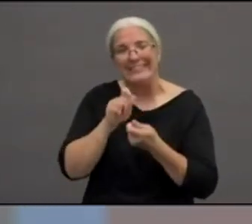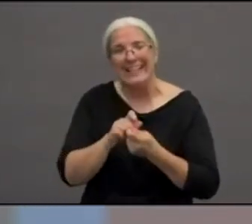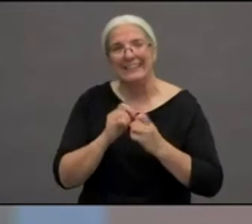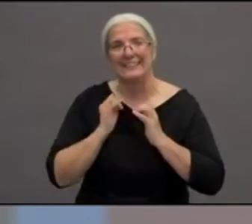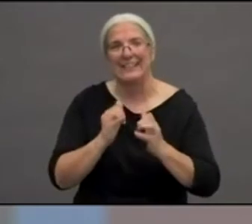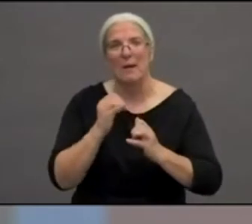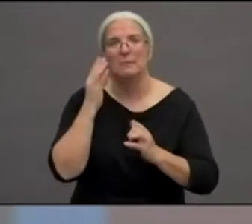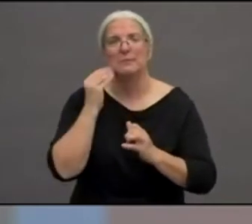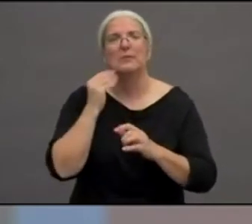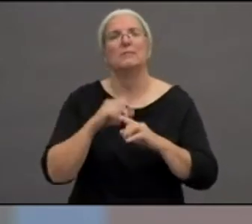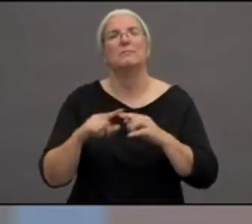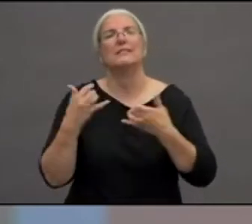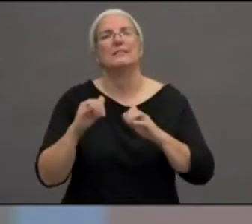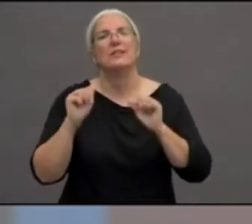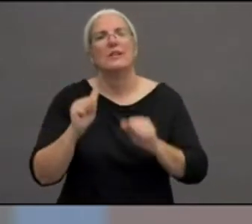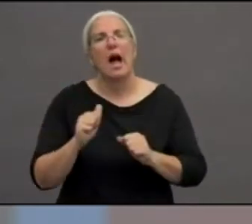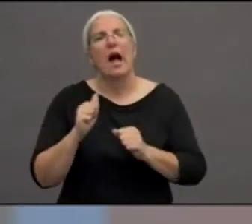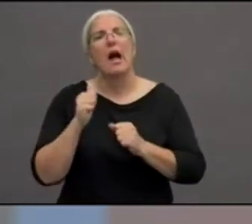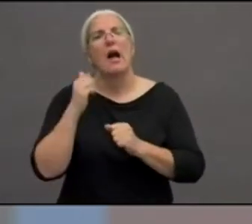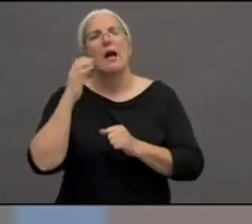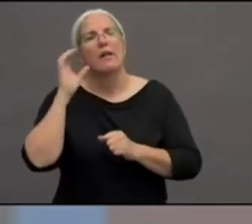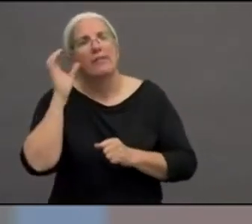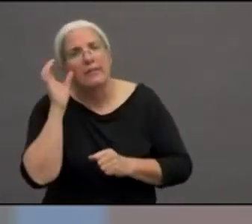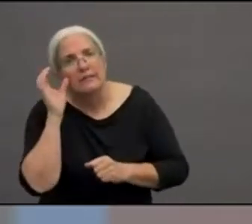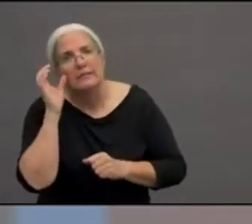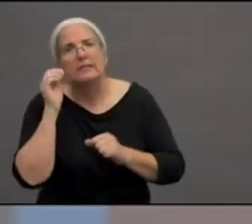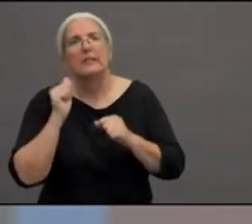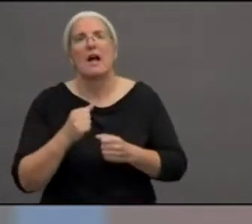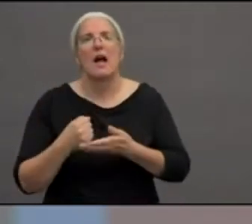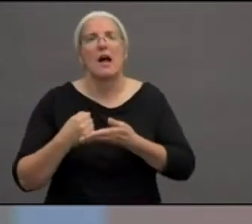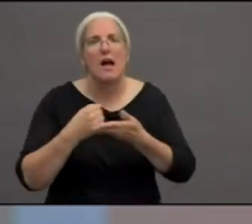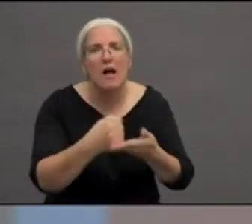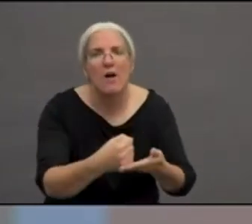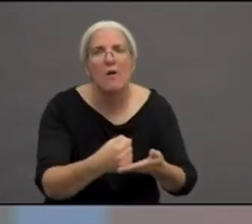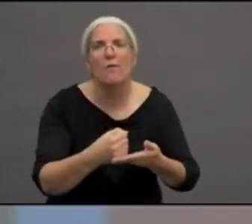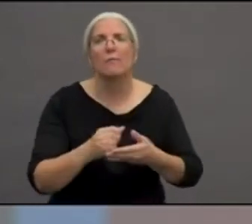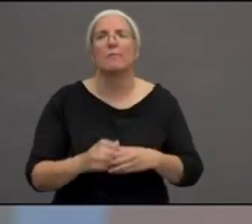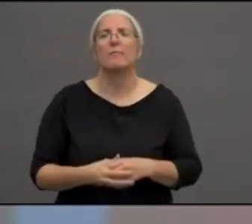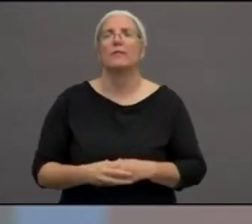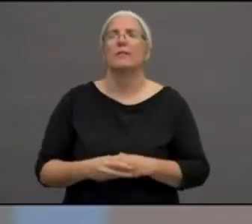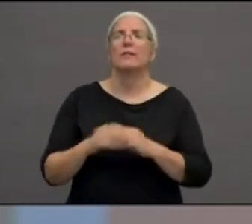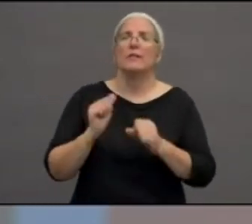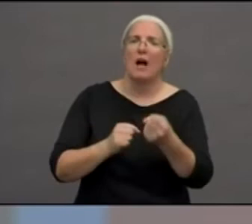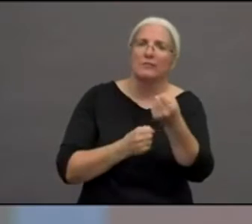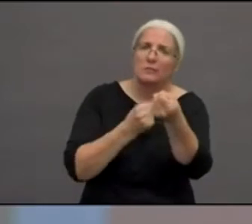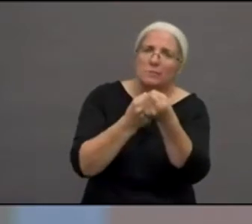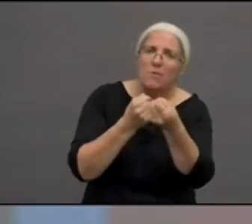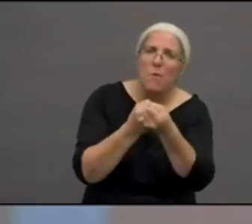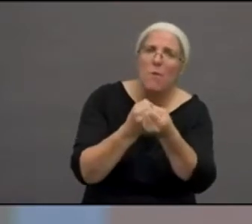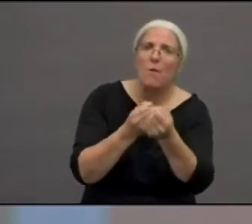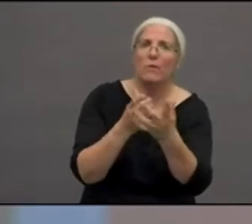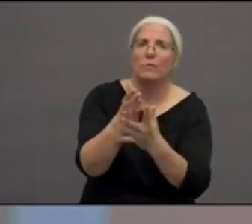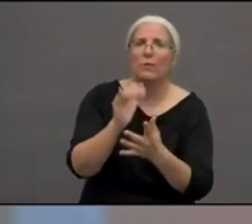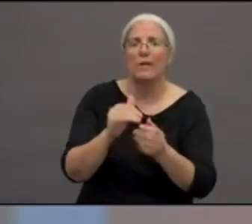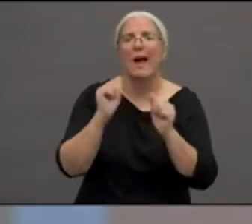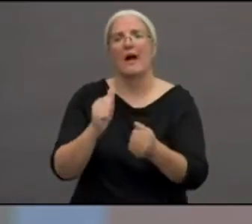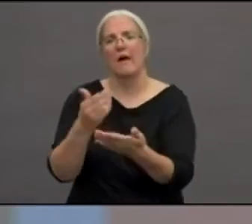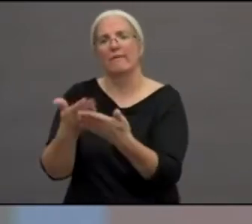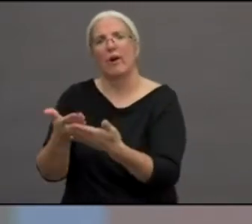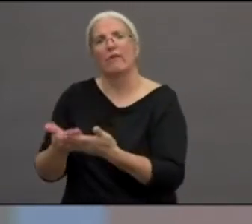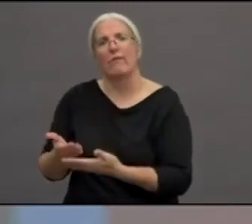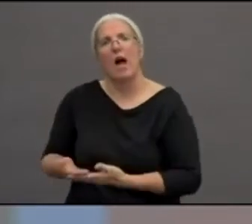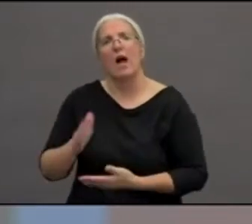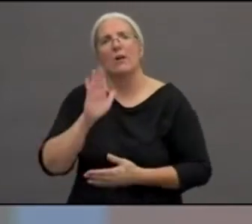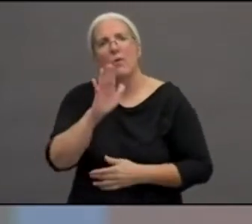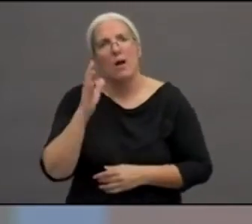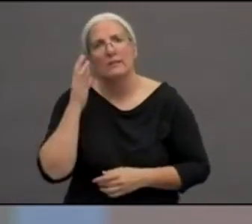had, their ability to listen and hopefully acknowledge and validate and support your experience and feelings can often